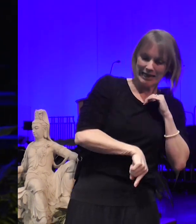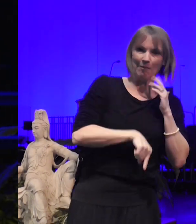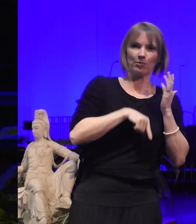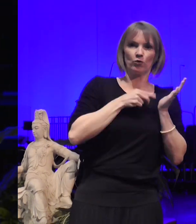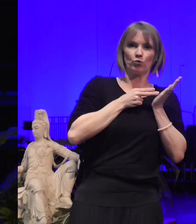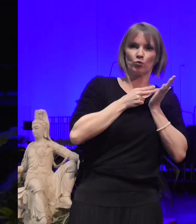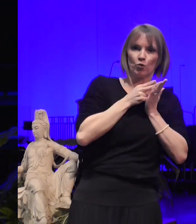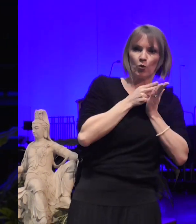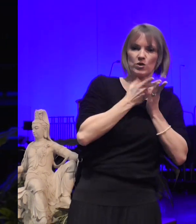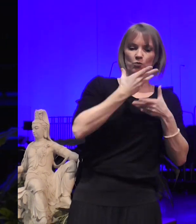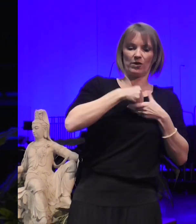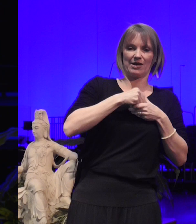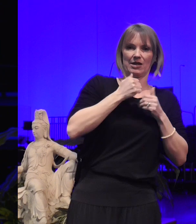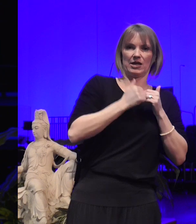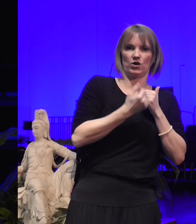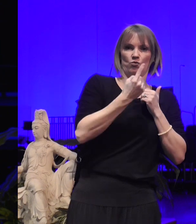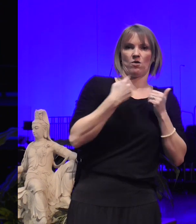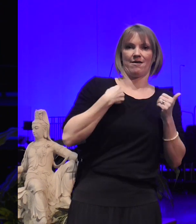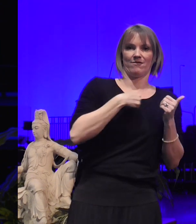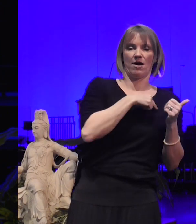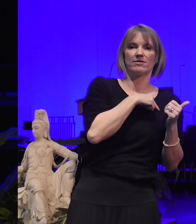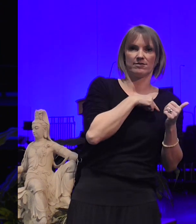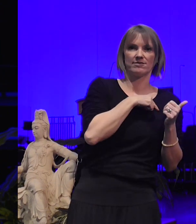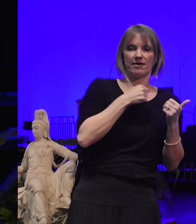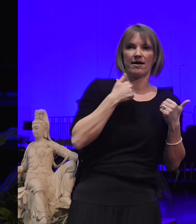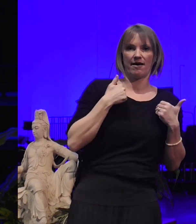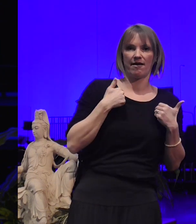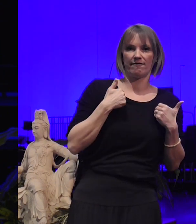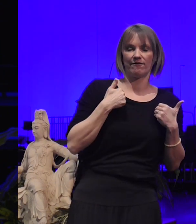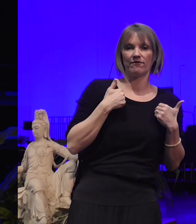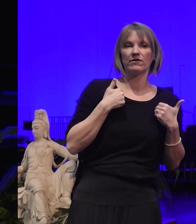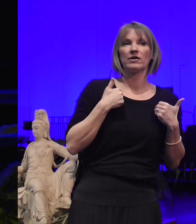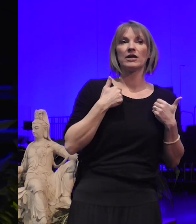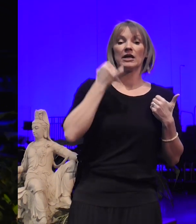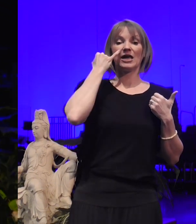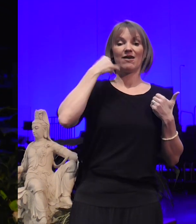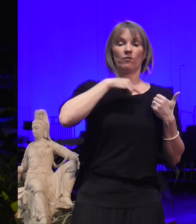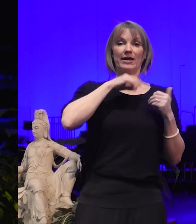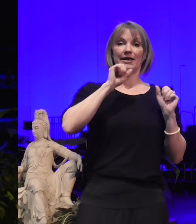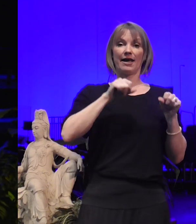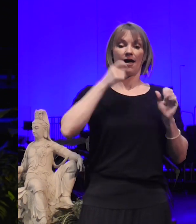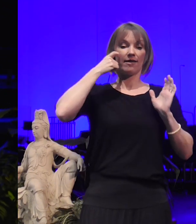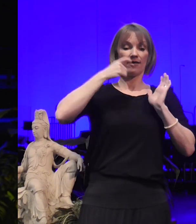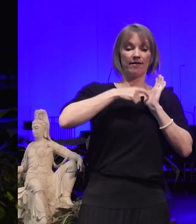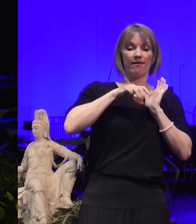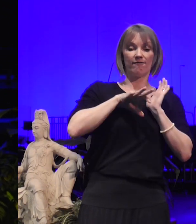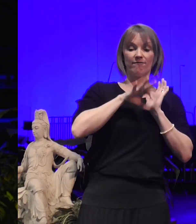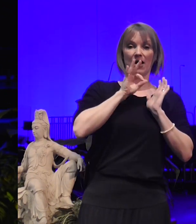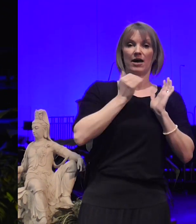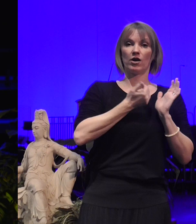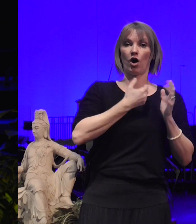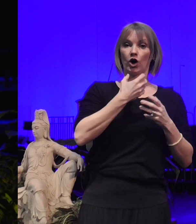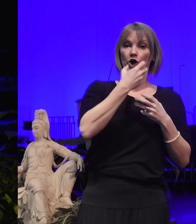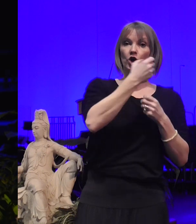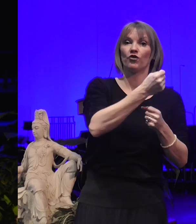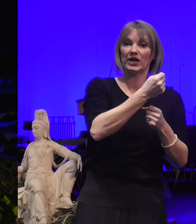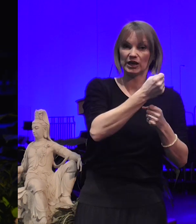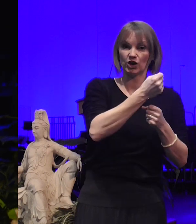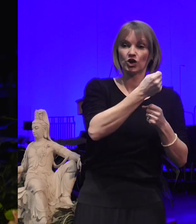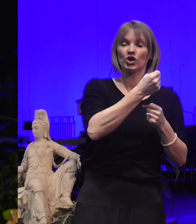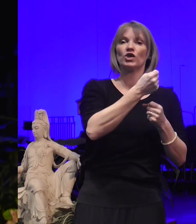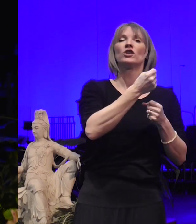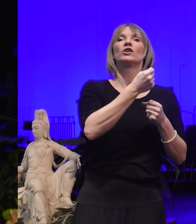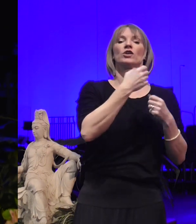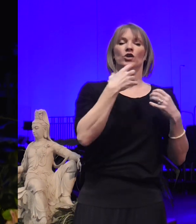truths in each and every one of us. And if we can find that little bit of courage, we can walk